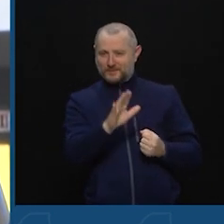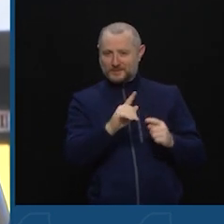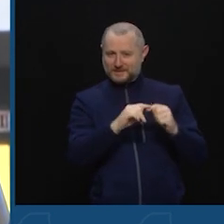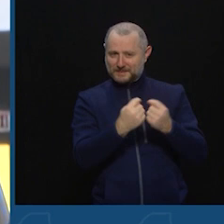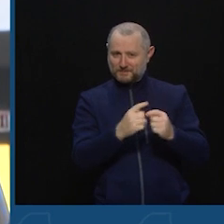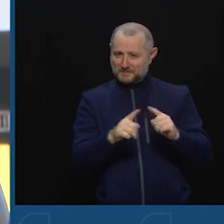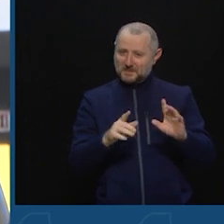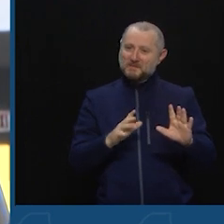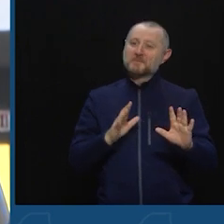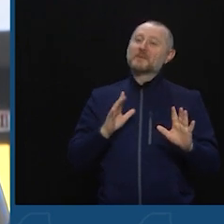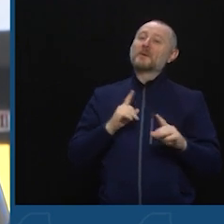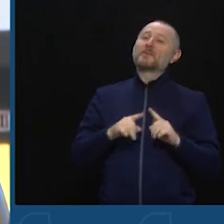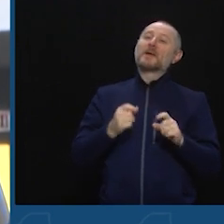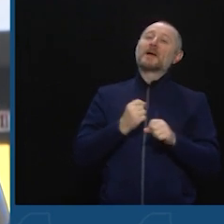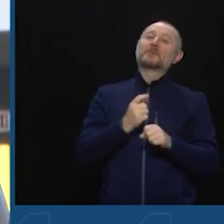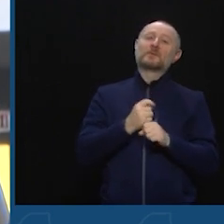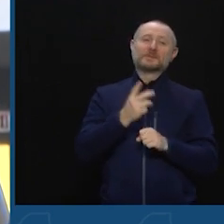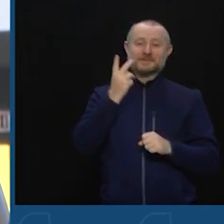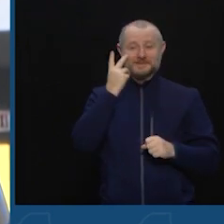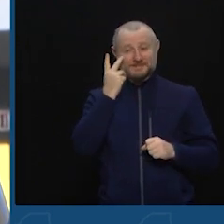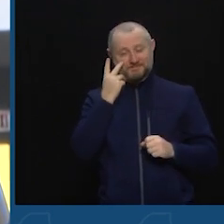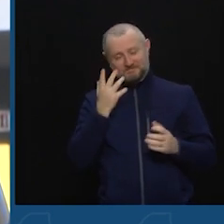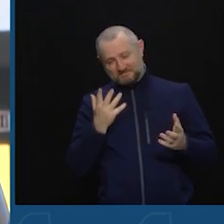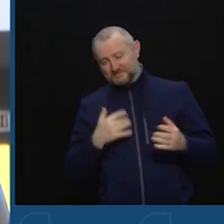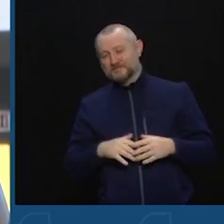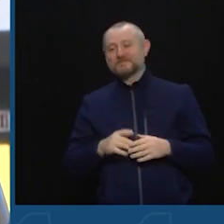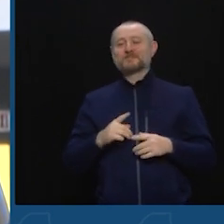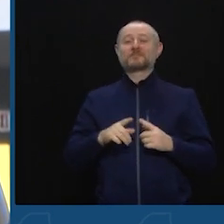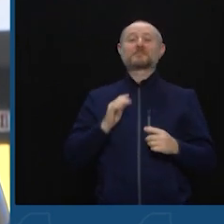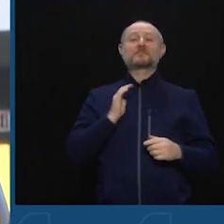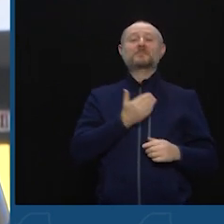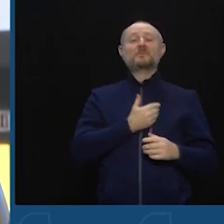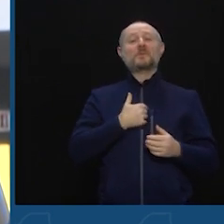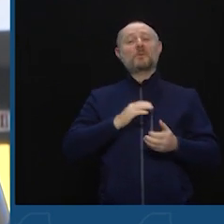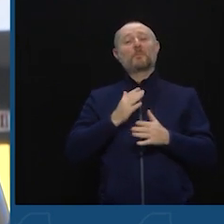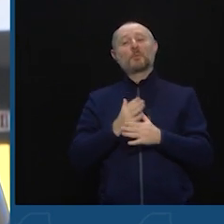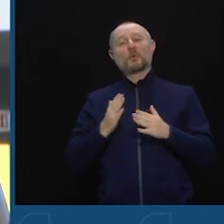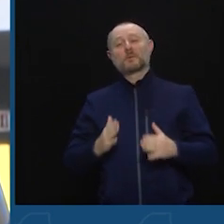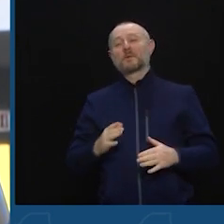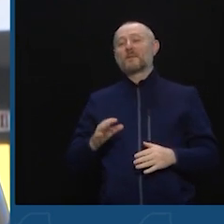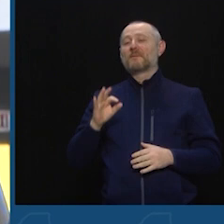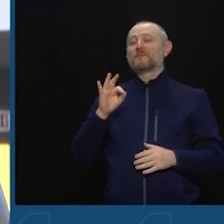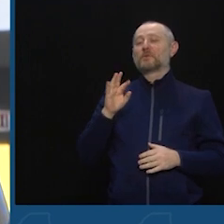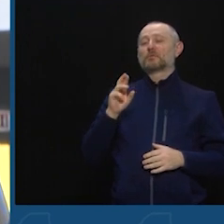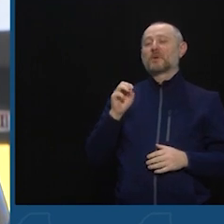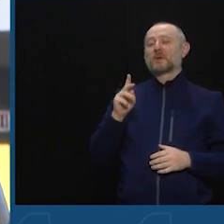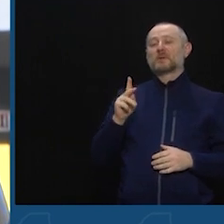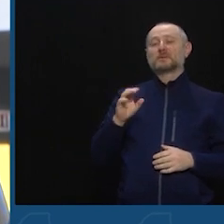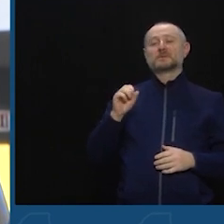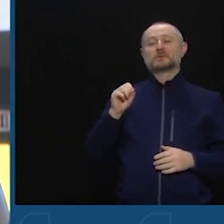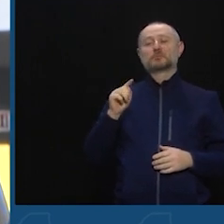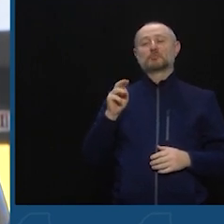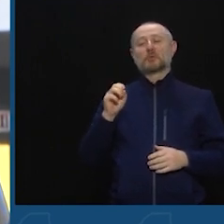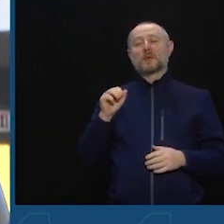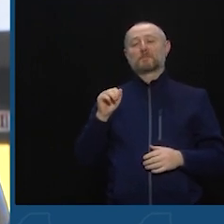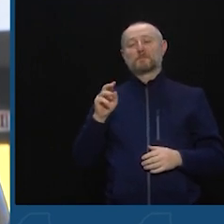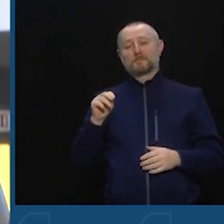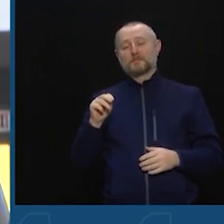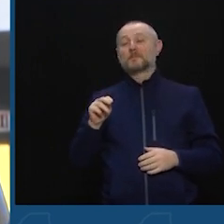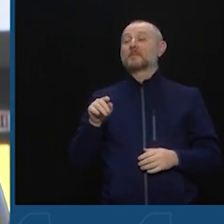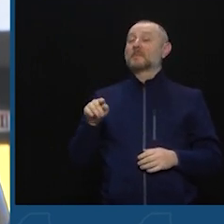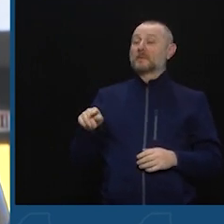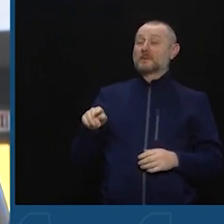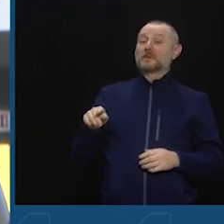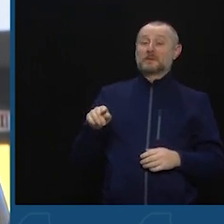always next year. So also our partners, Frank Scremin, the CEO of LaGuardia Gateway Partners, who've been with us since the very beginning. I want to